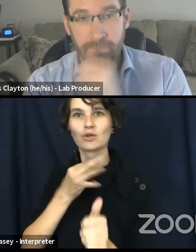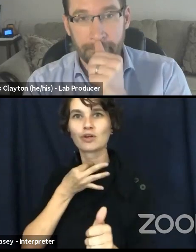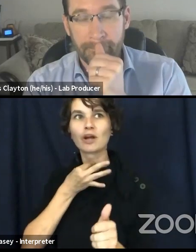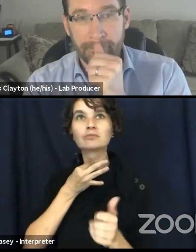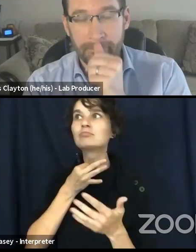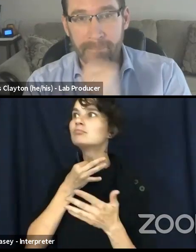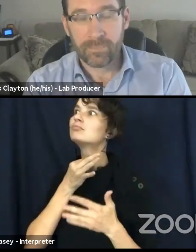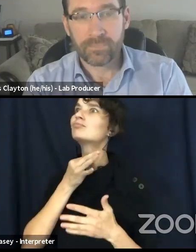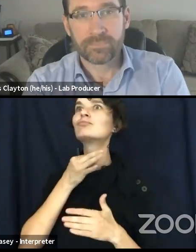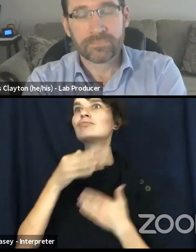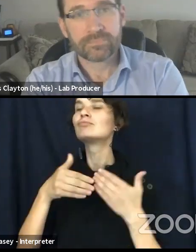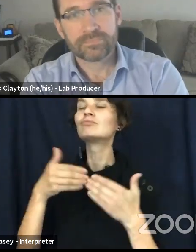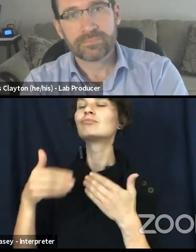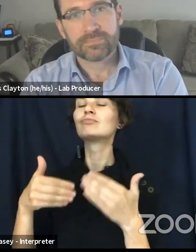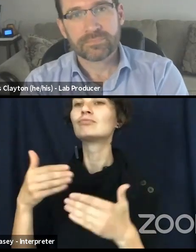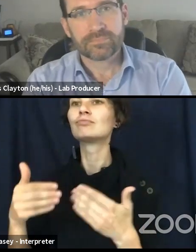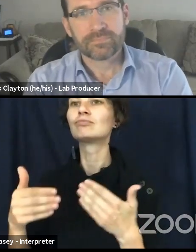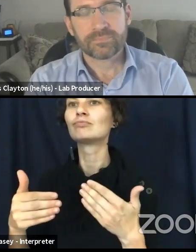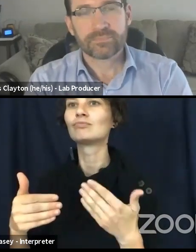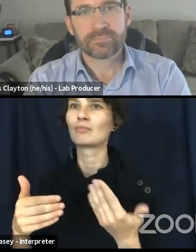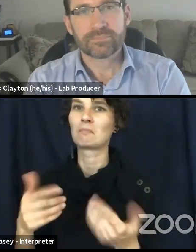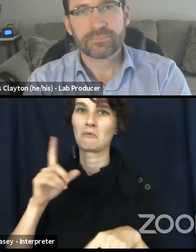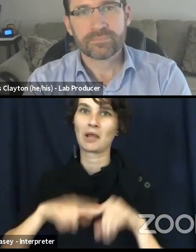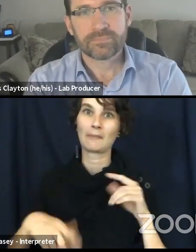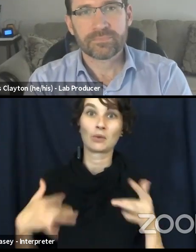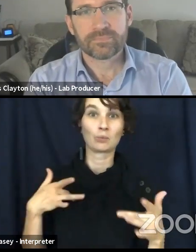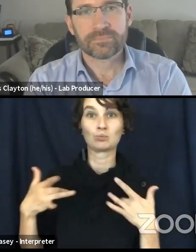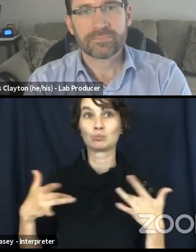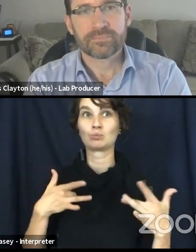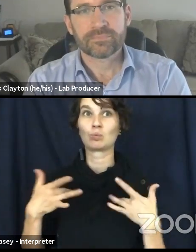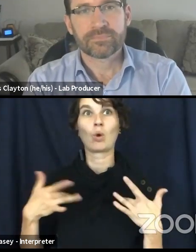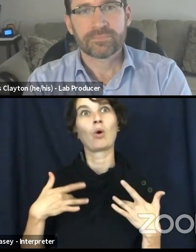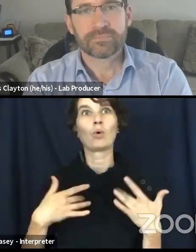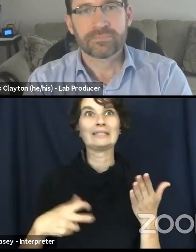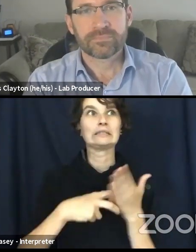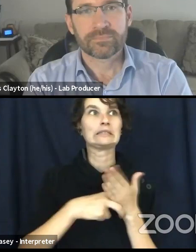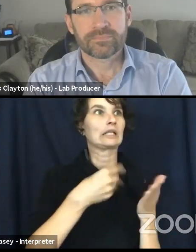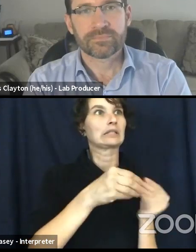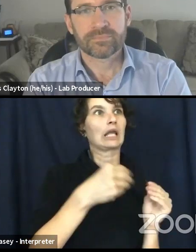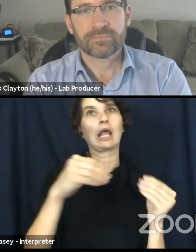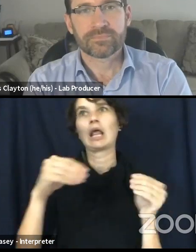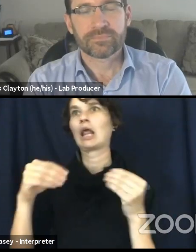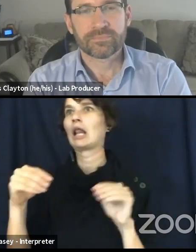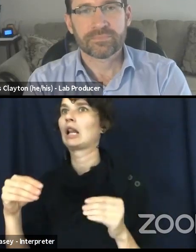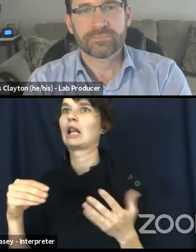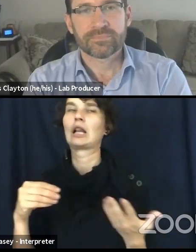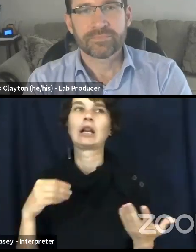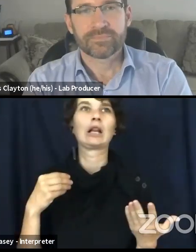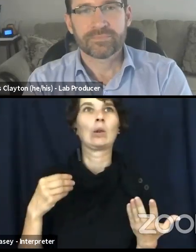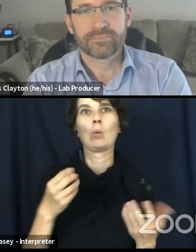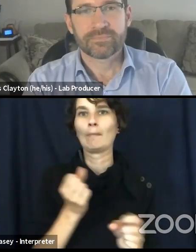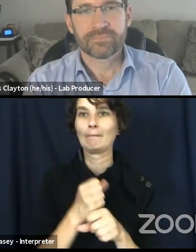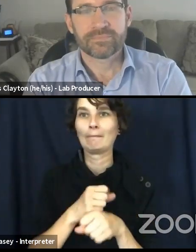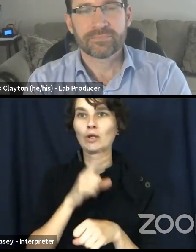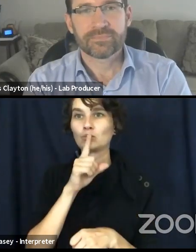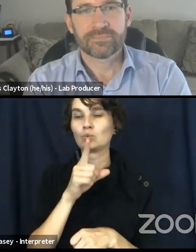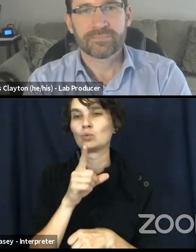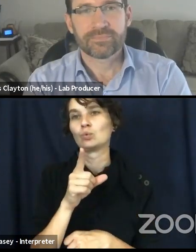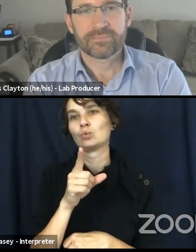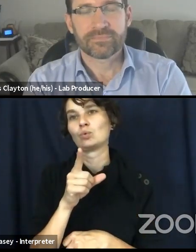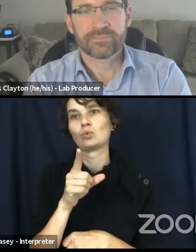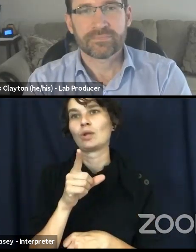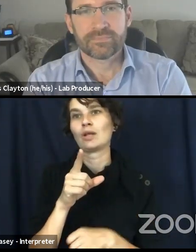to not be, you know, we can't be so worried about selling tickets or making sure that you're, you know, you get